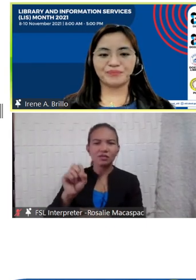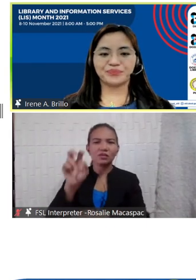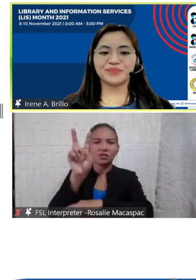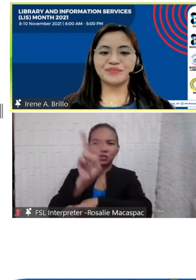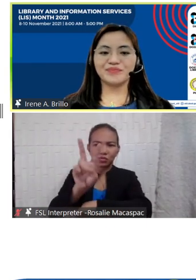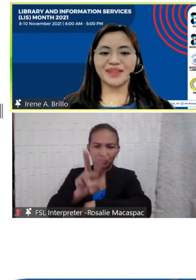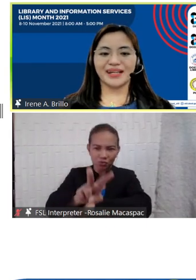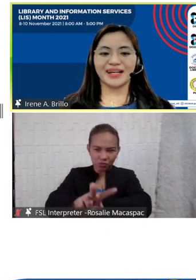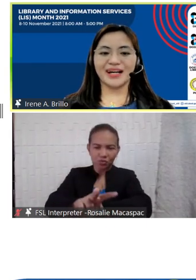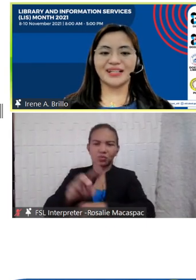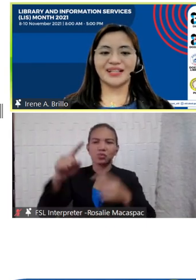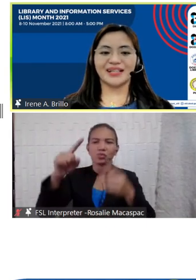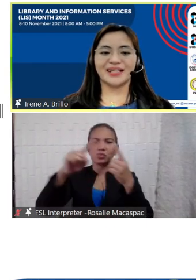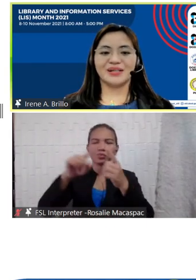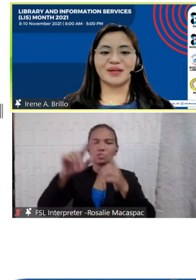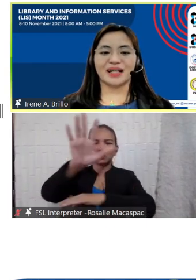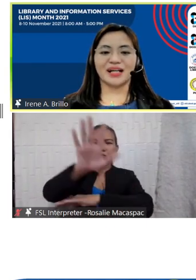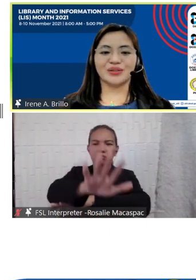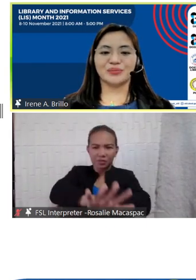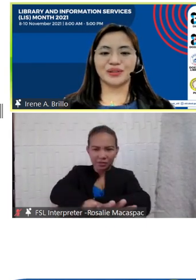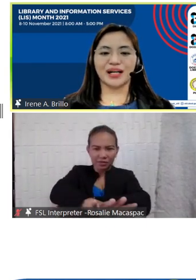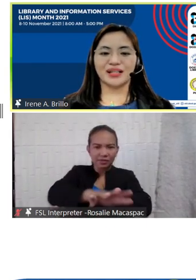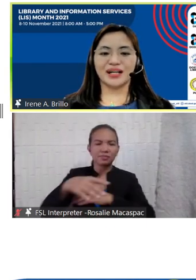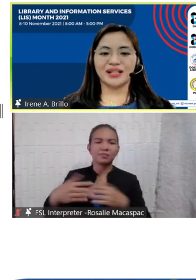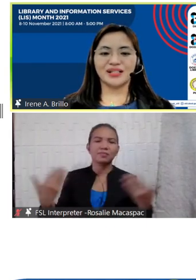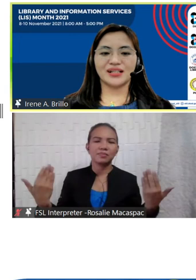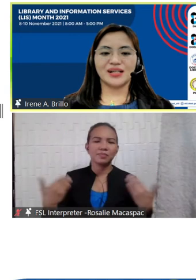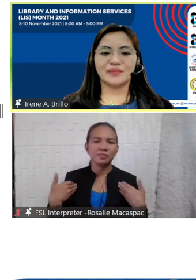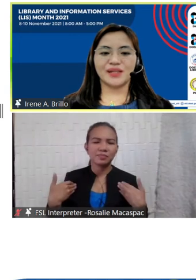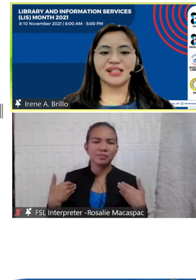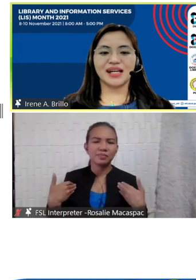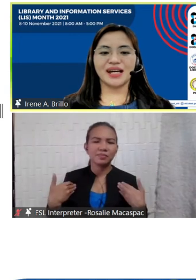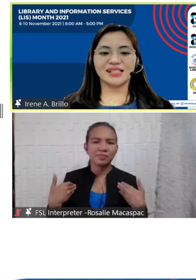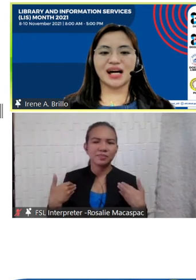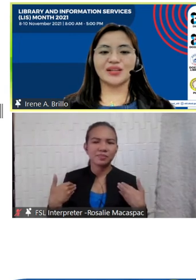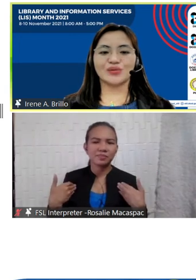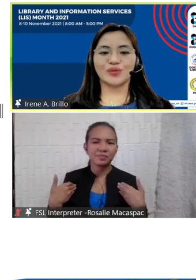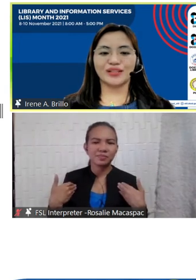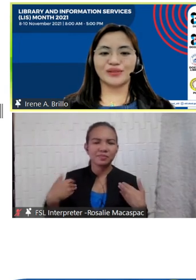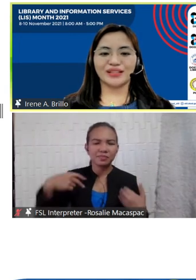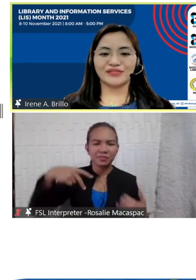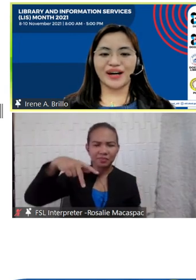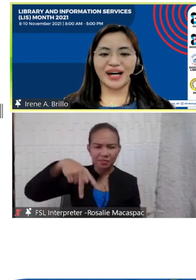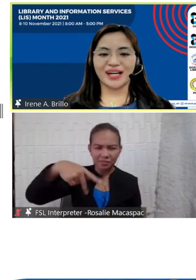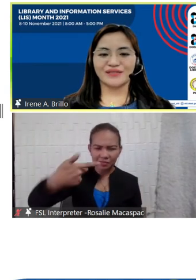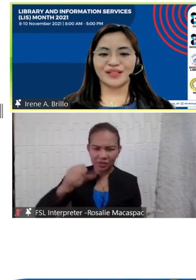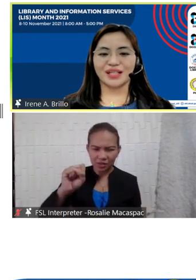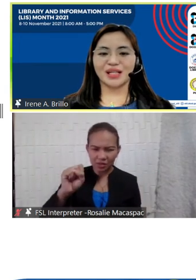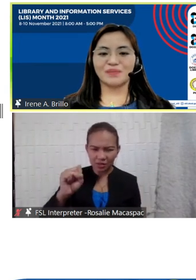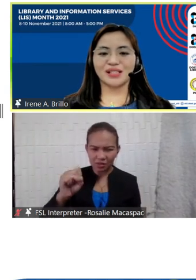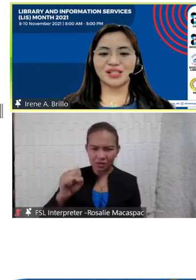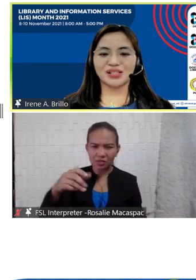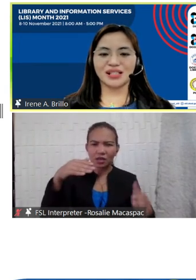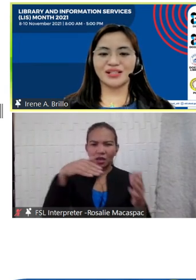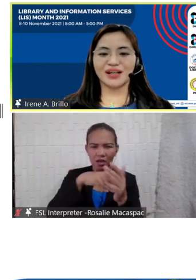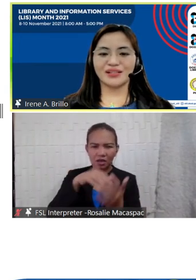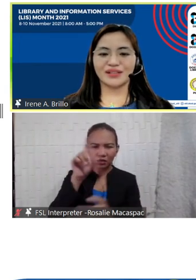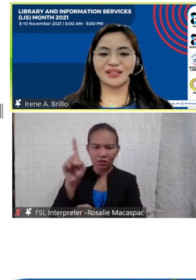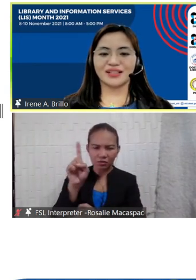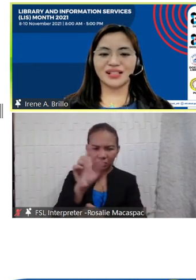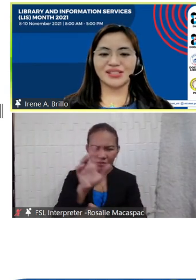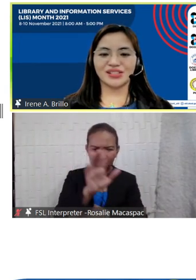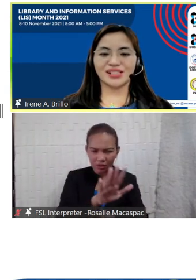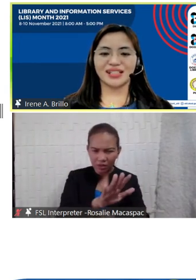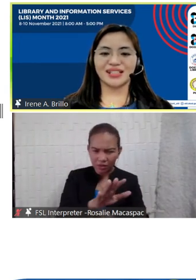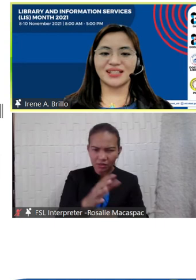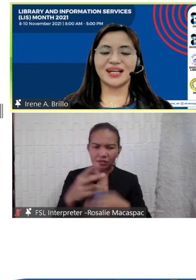p.m., ayan, magkakaroon po tayo ng PGS at 115, Keeping Socially